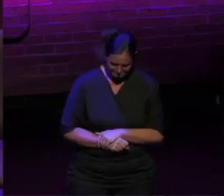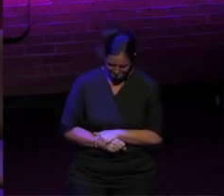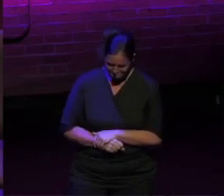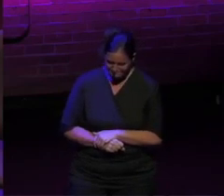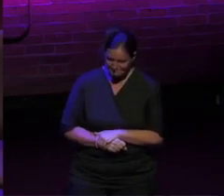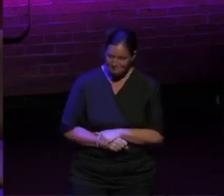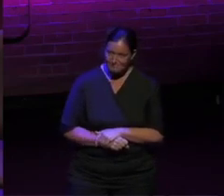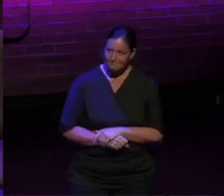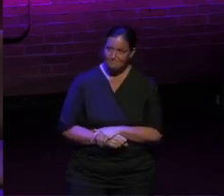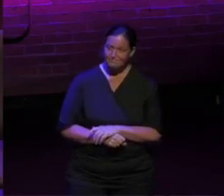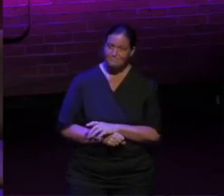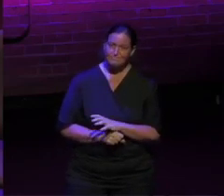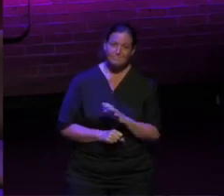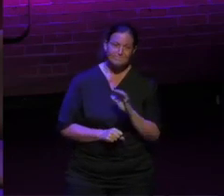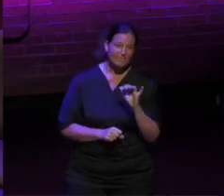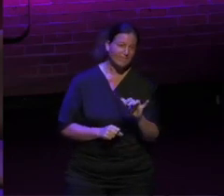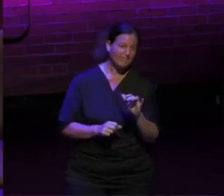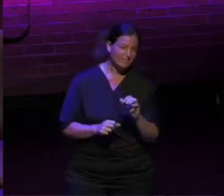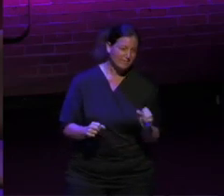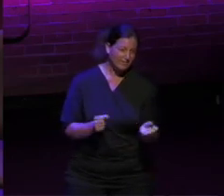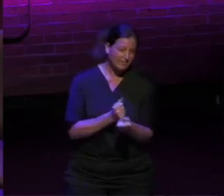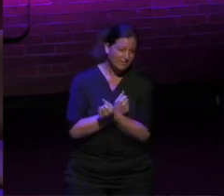through. Let's love.